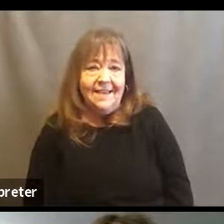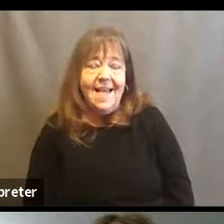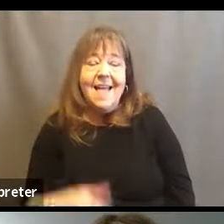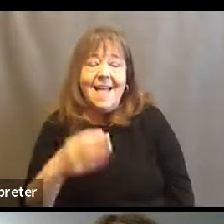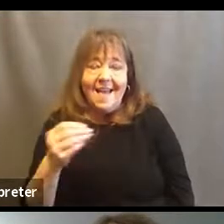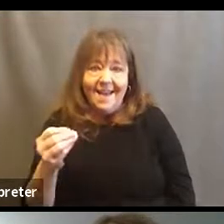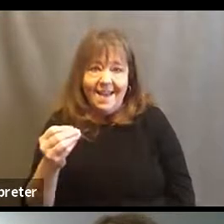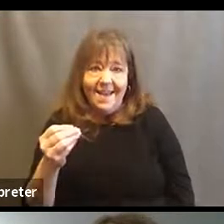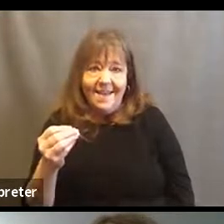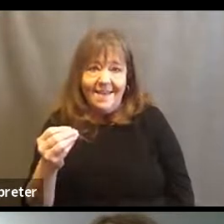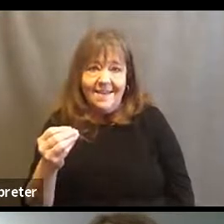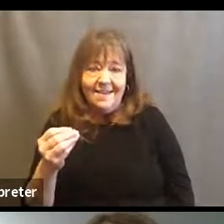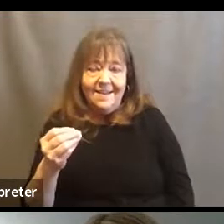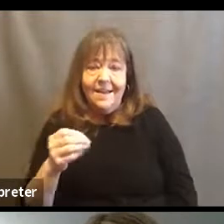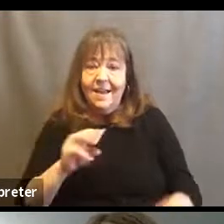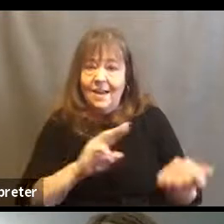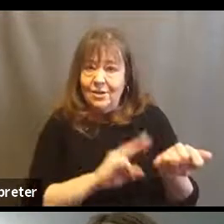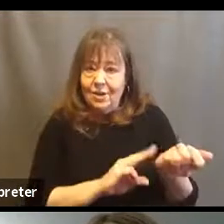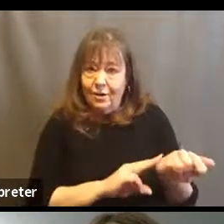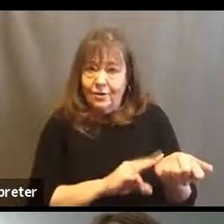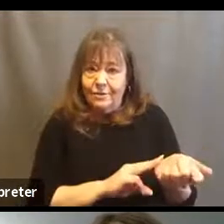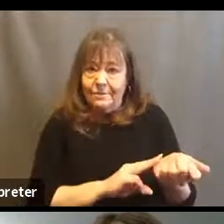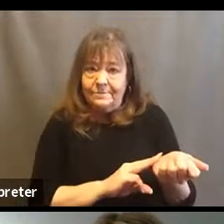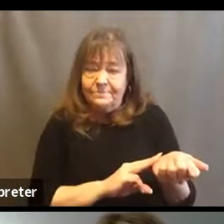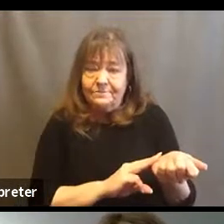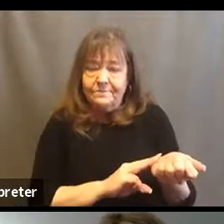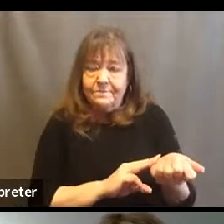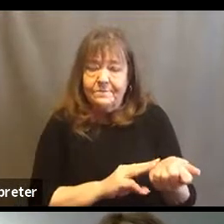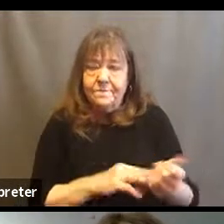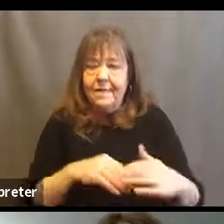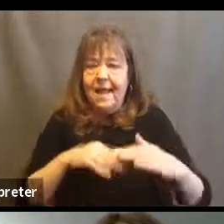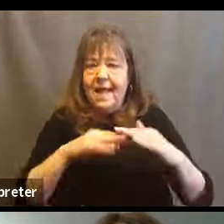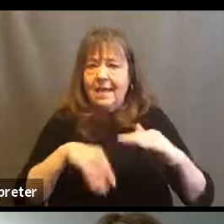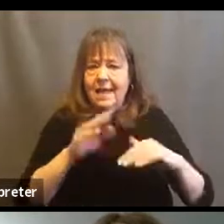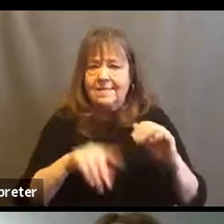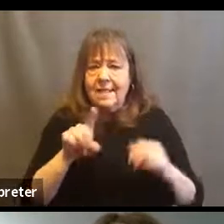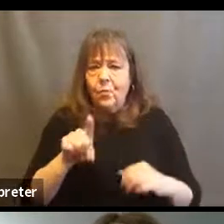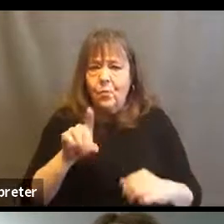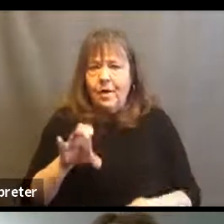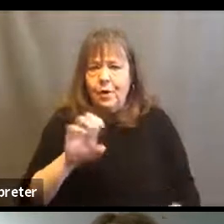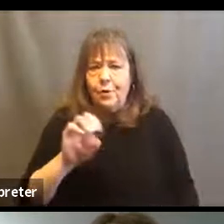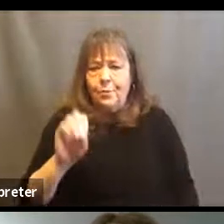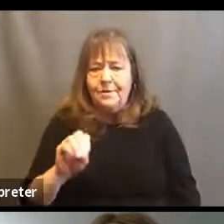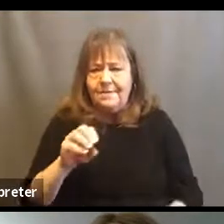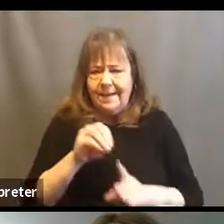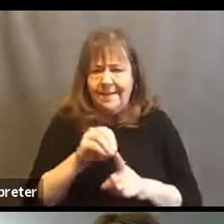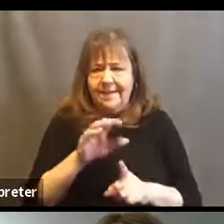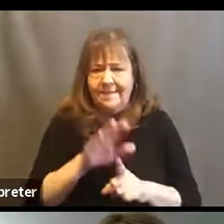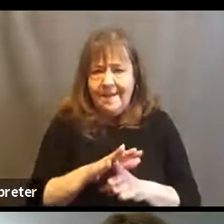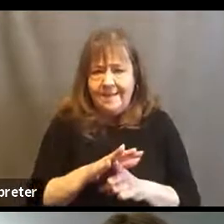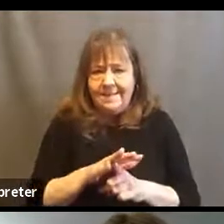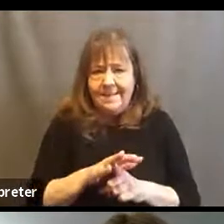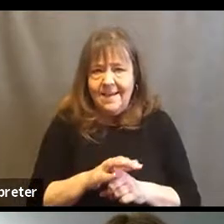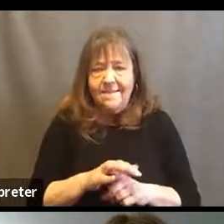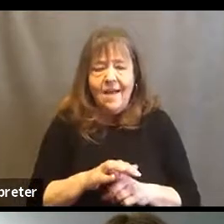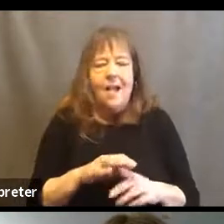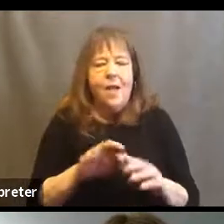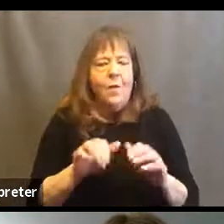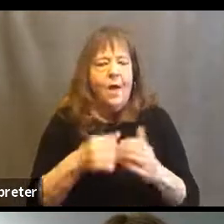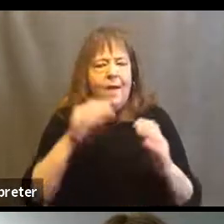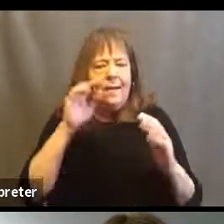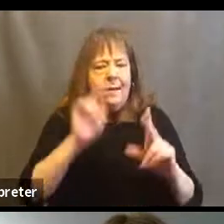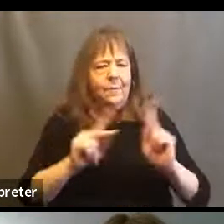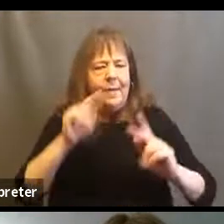And doctors, with less than 100% effectiveness for the vaccines, what can people expect if they've